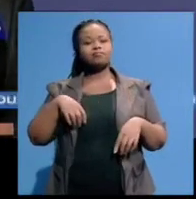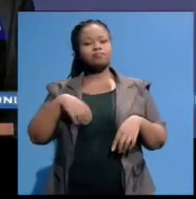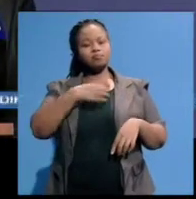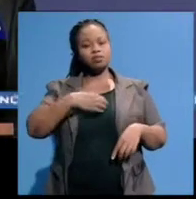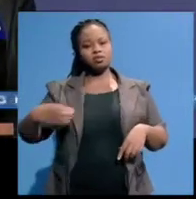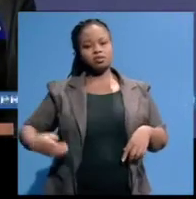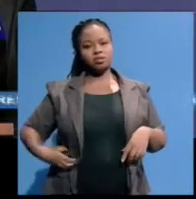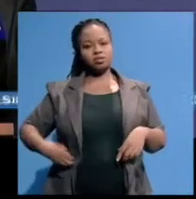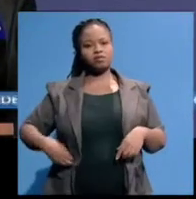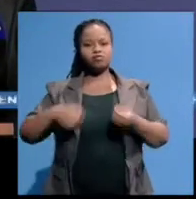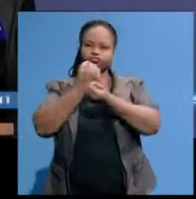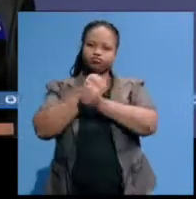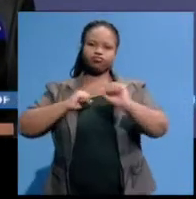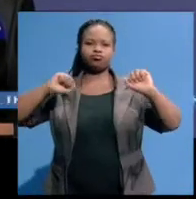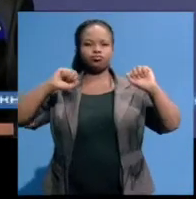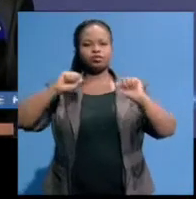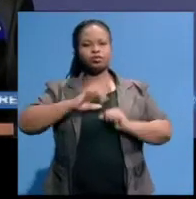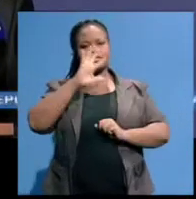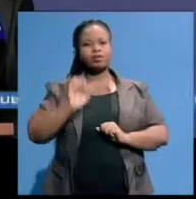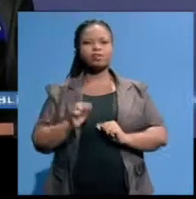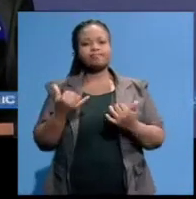nation, has departed.